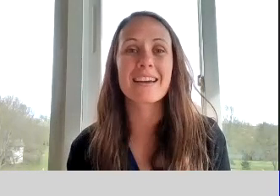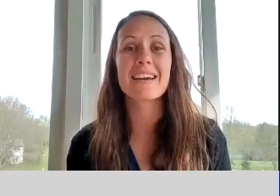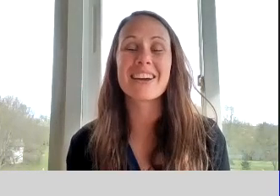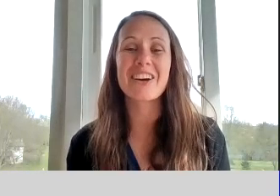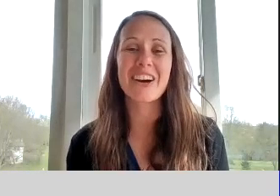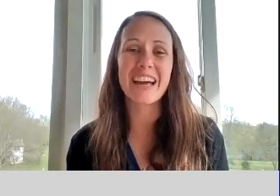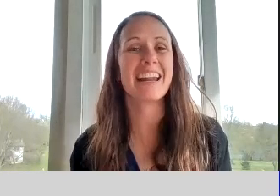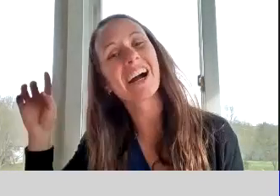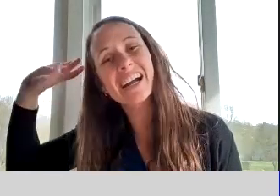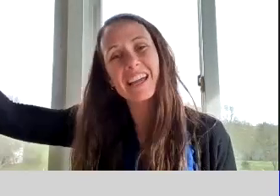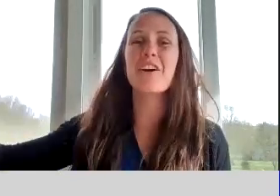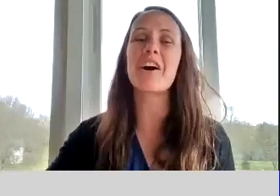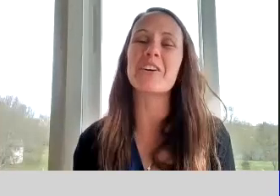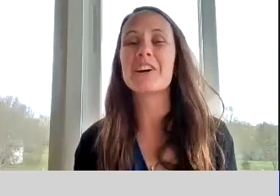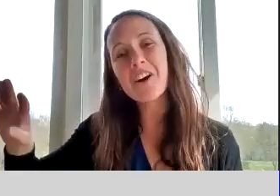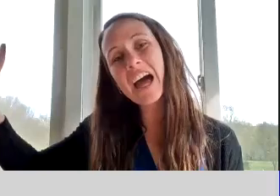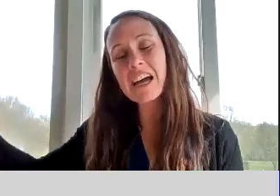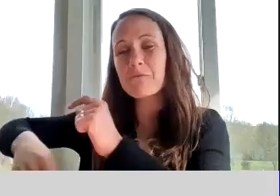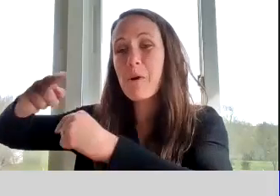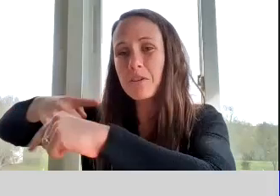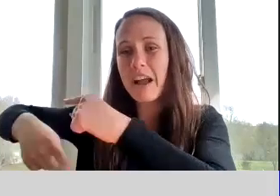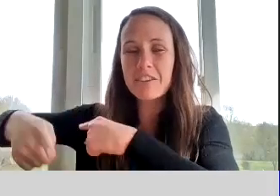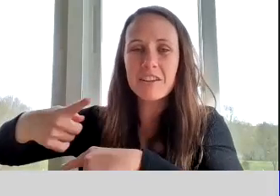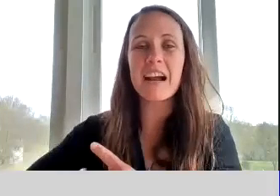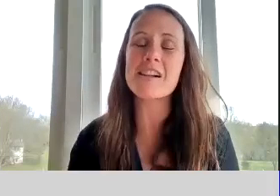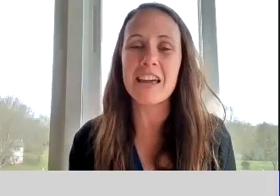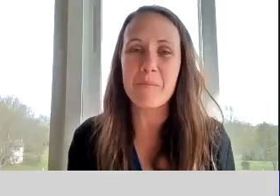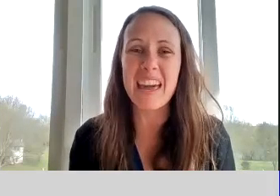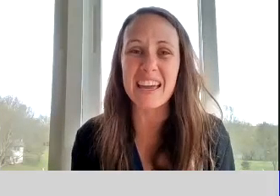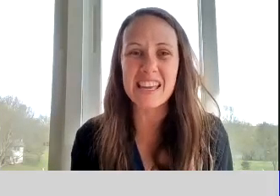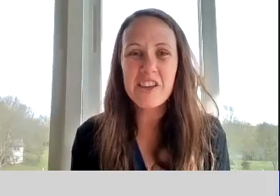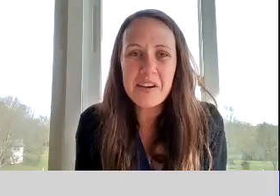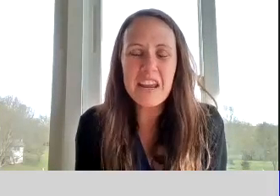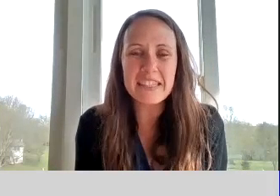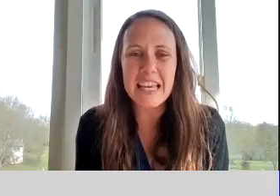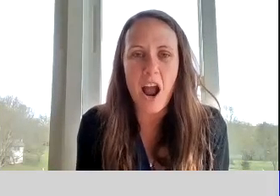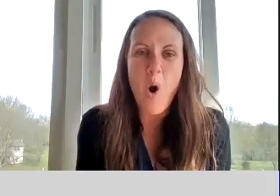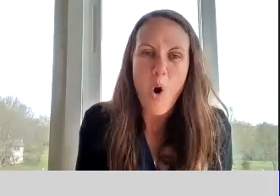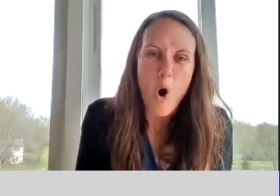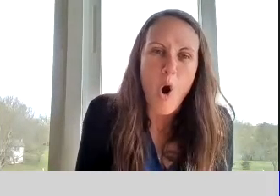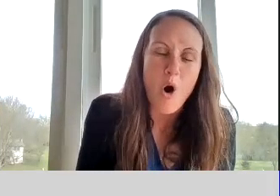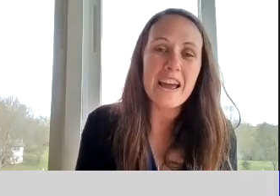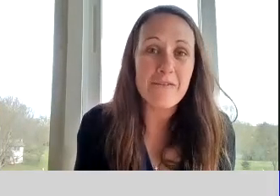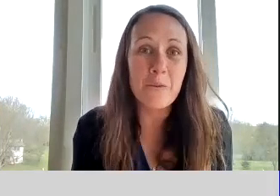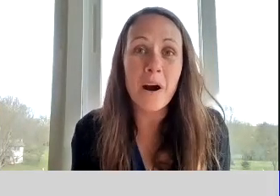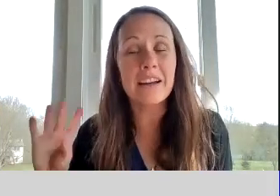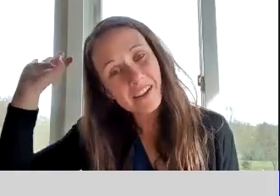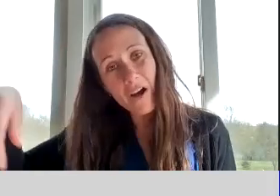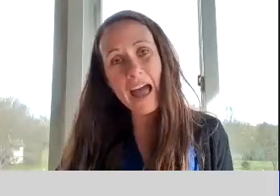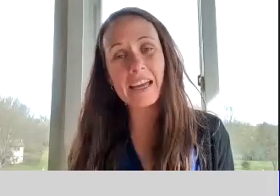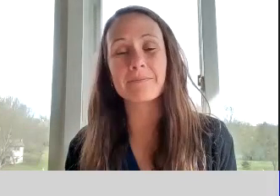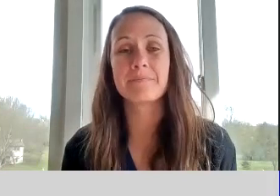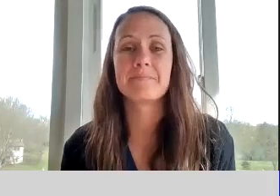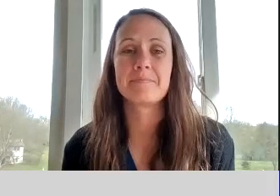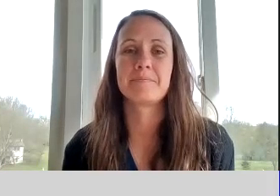Pig. Good. All right, go. Go ahead. Roll around on the ground like a pig. You can even say if you want.